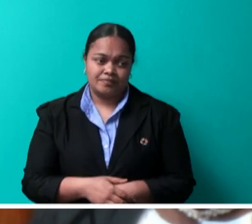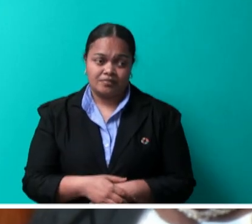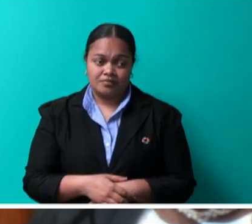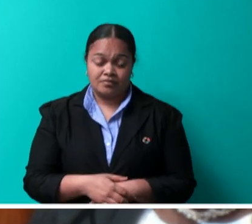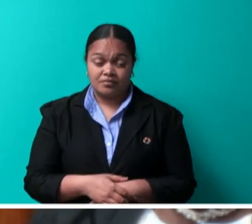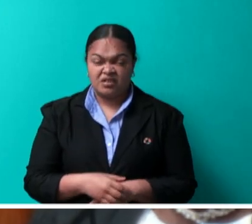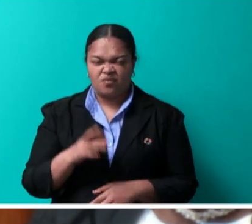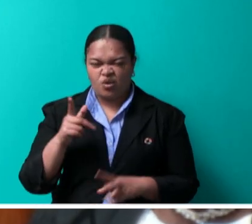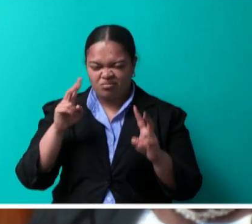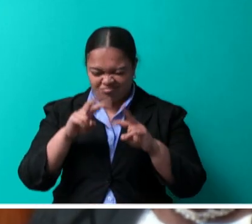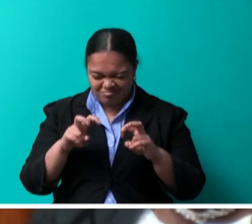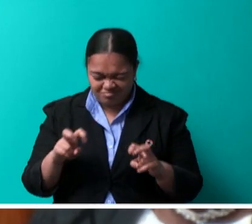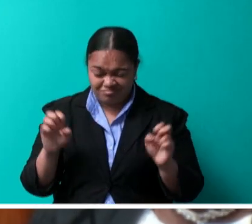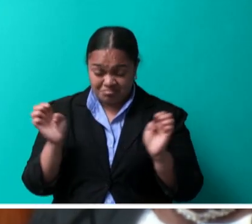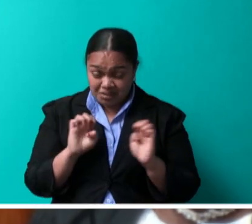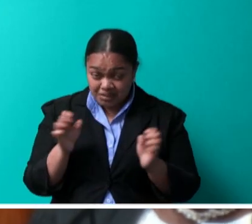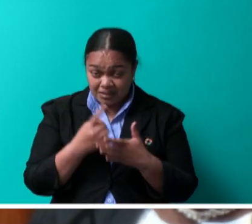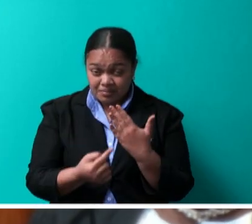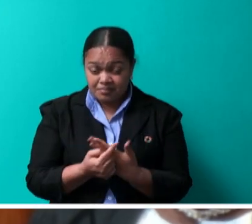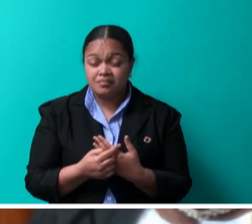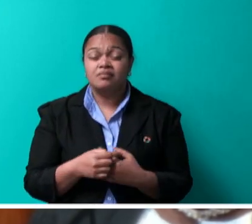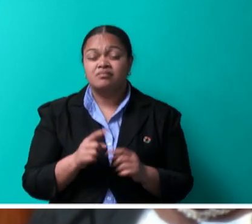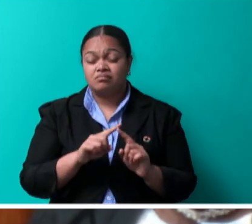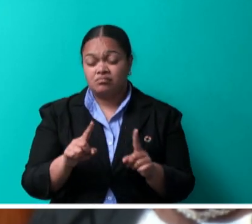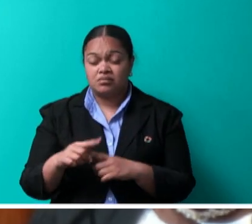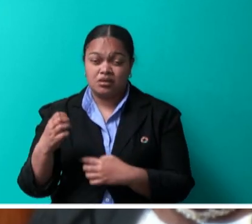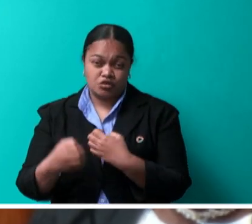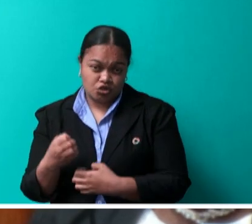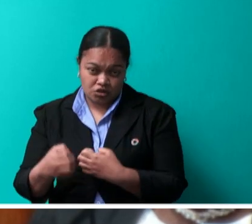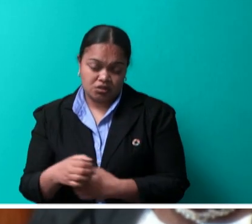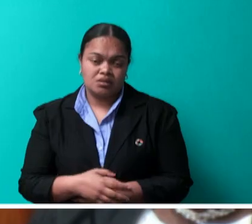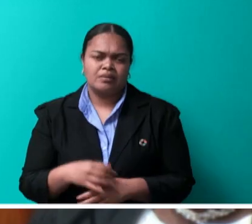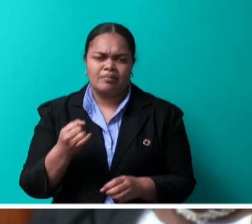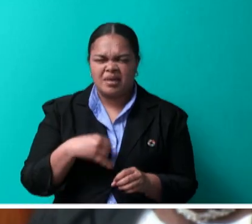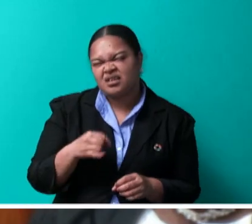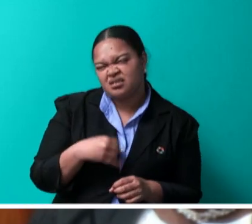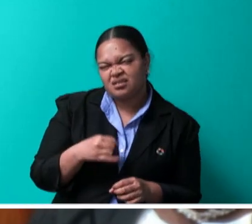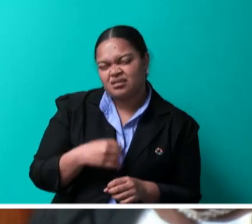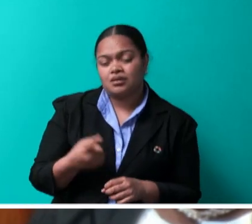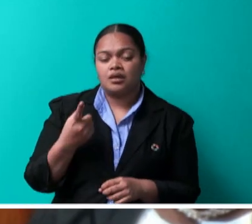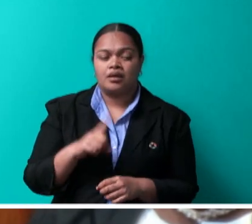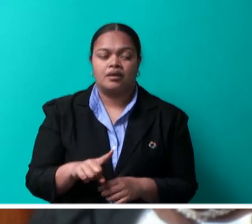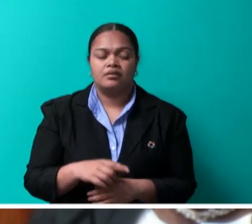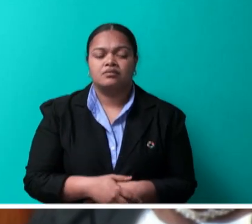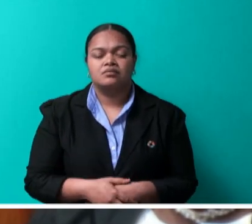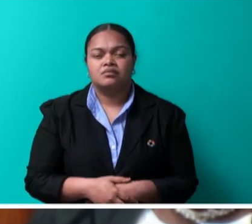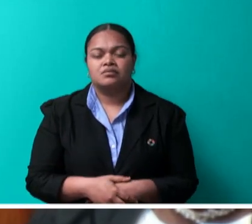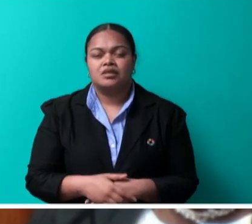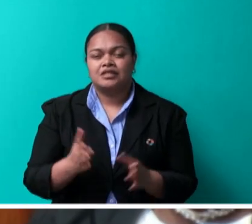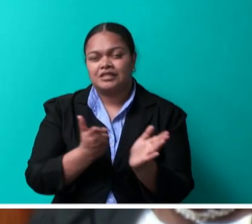for diagnostic imaging, biomedical engineering, laboratory medicine, and pharmaceutical